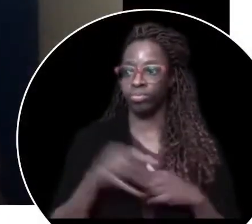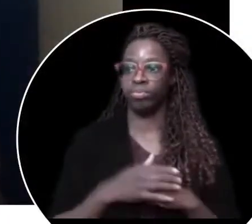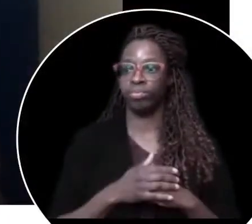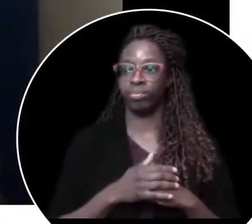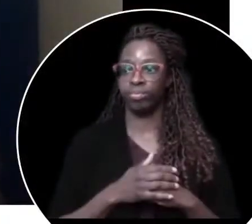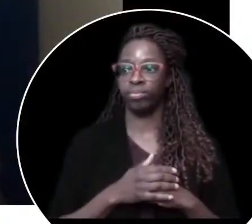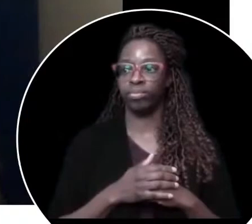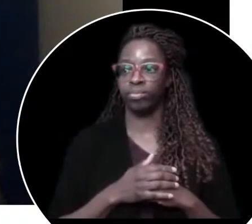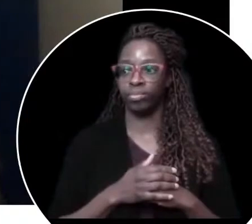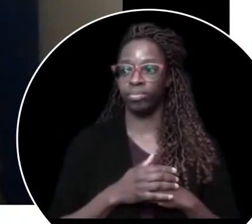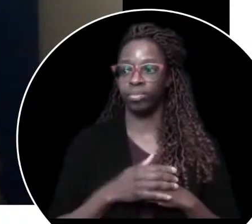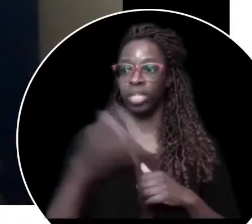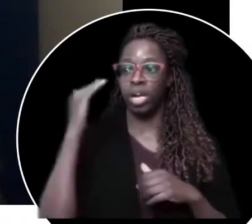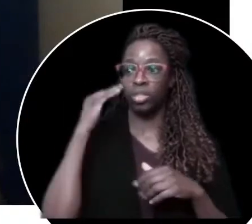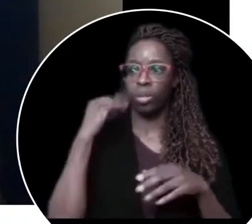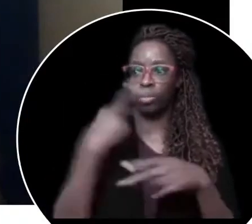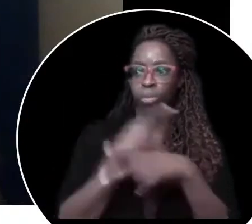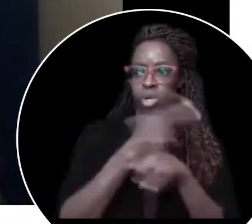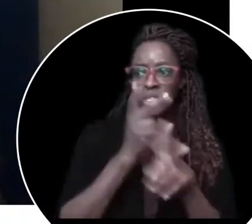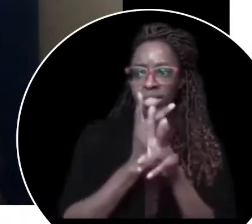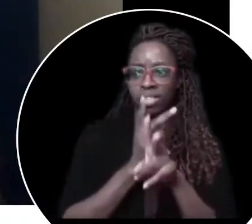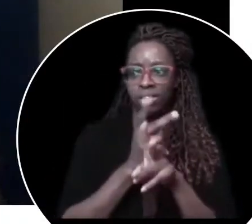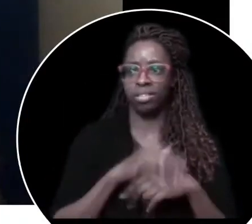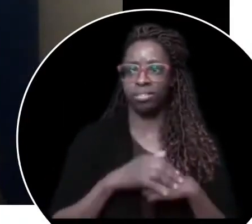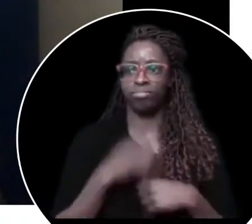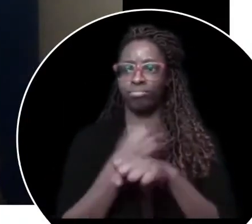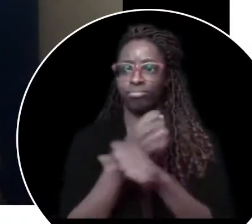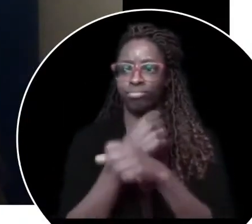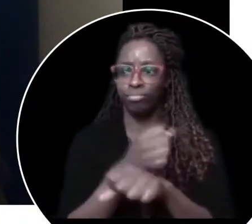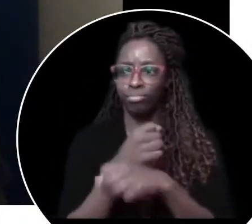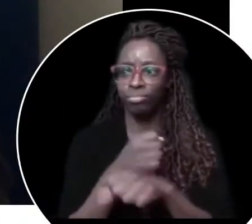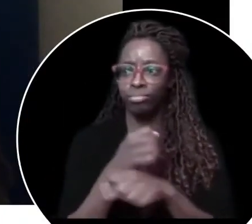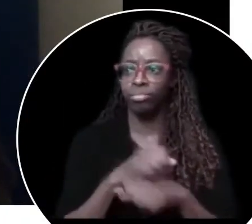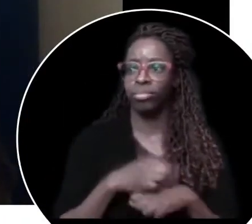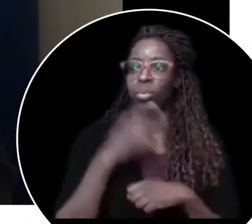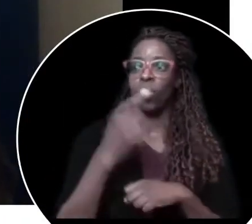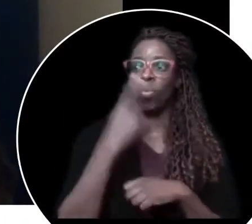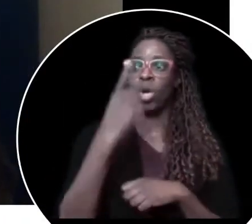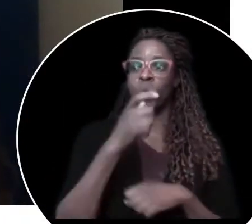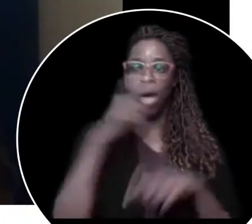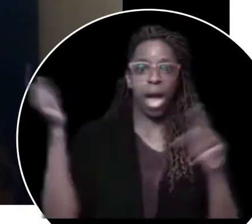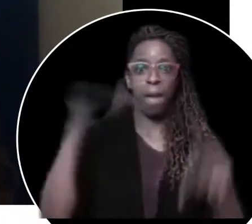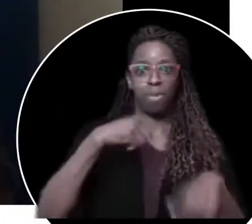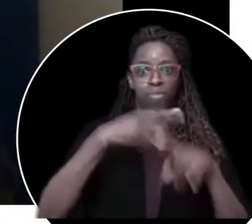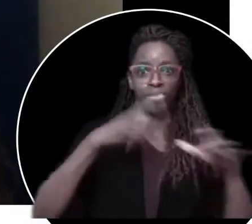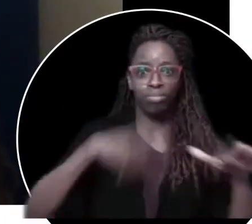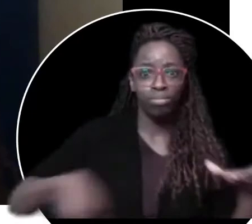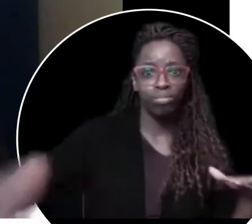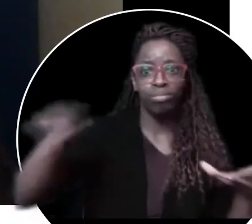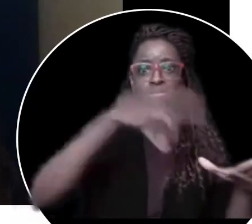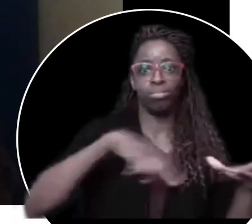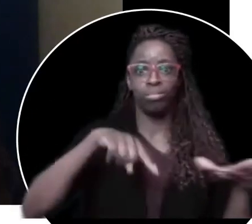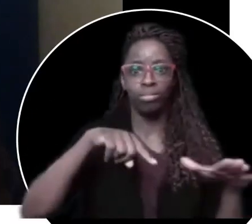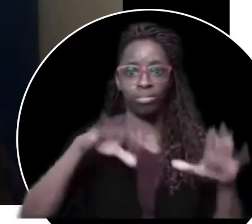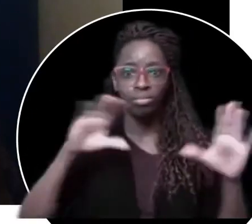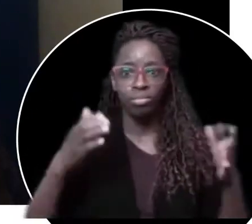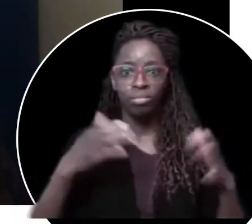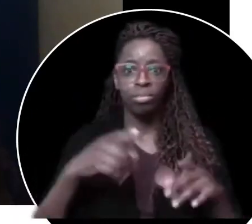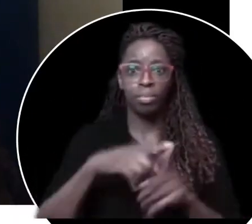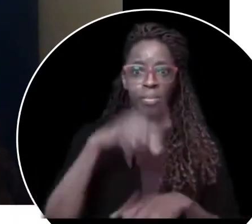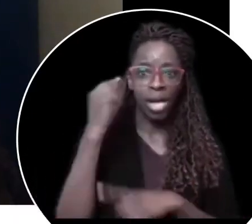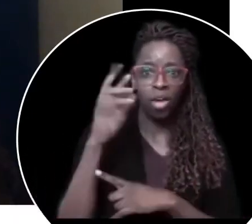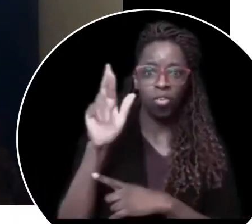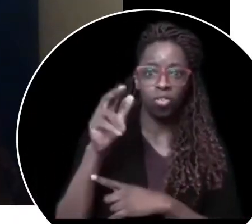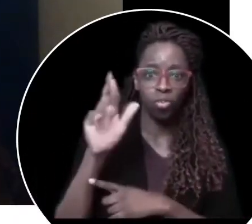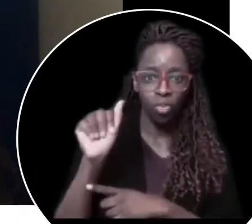Black Korean immigrant. And I do this in my research by interrogating archives and paying attention to silences